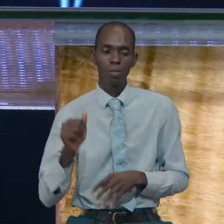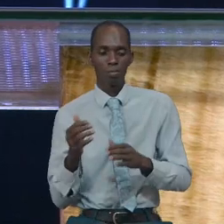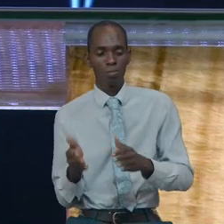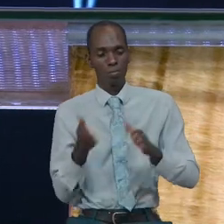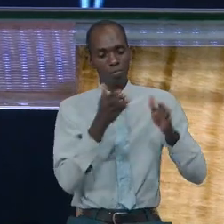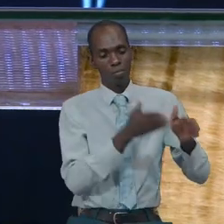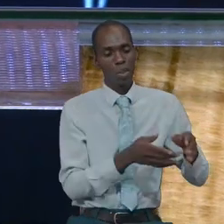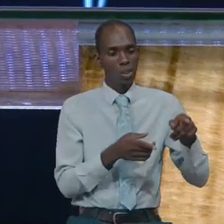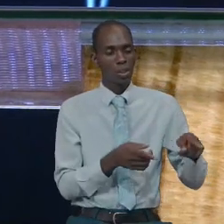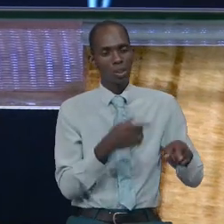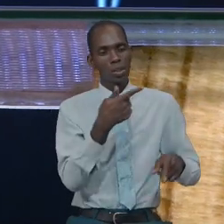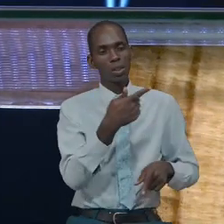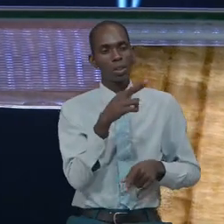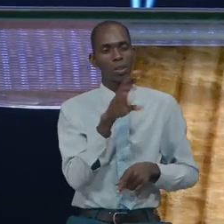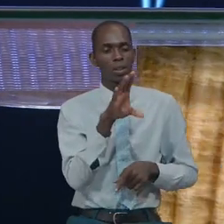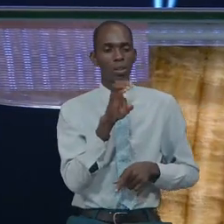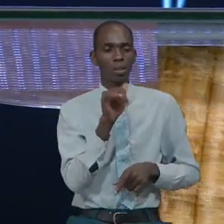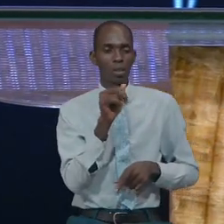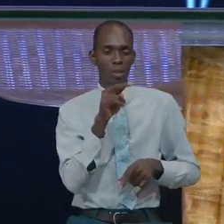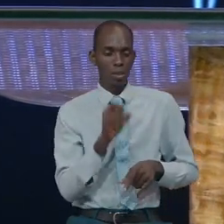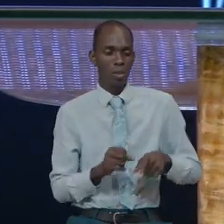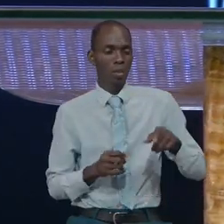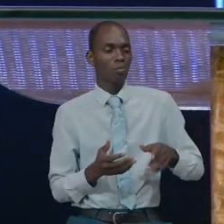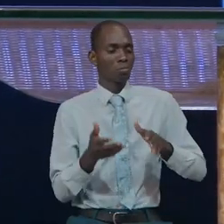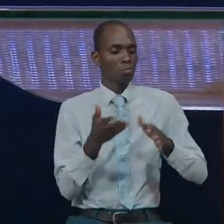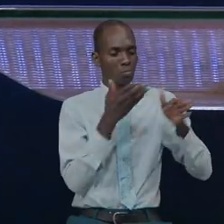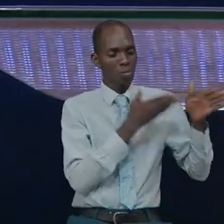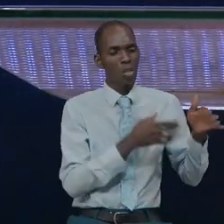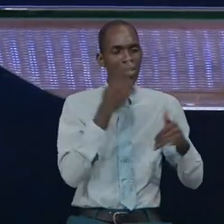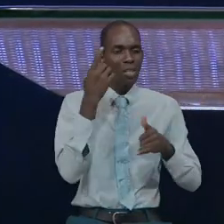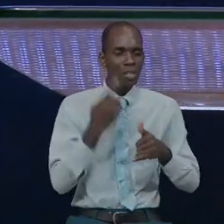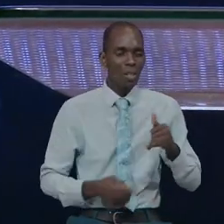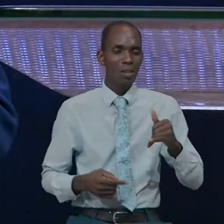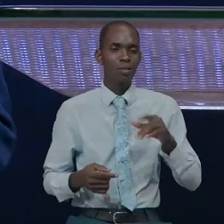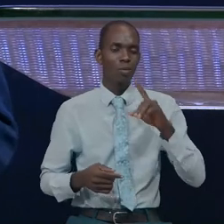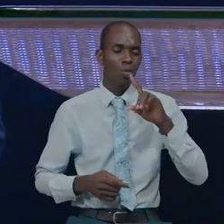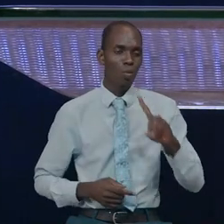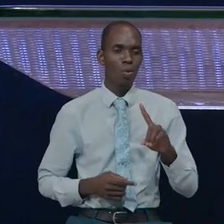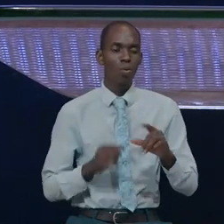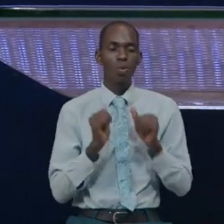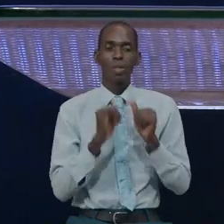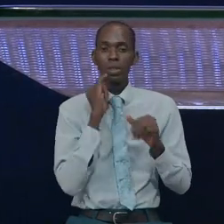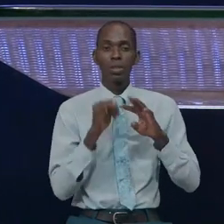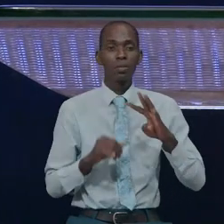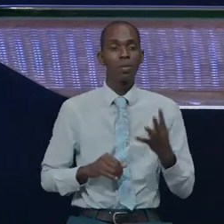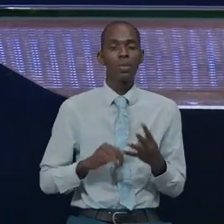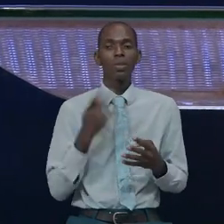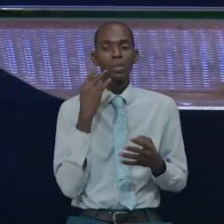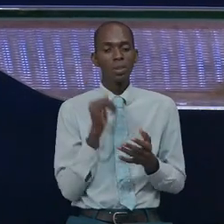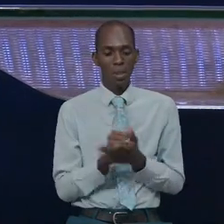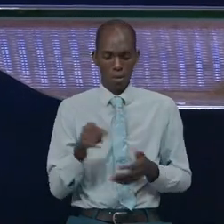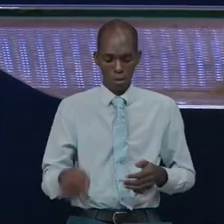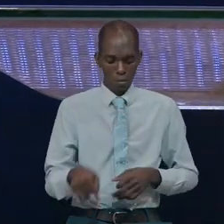the Grecian kingdom. Now the last one, which is the fourth one, you find that their feet of